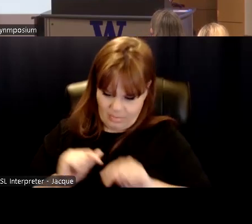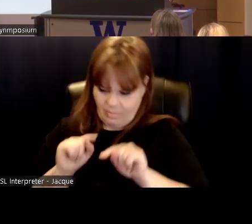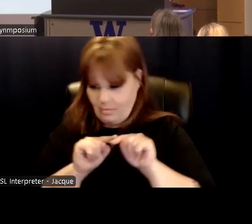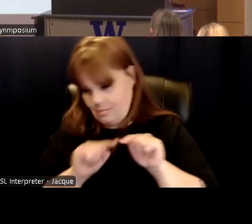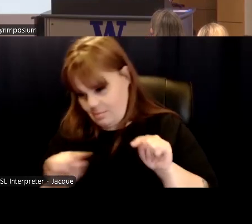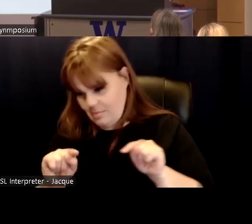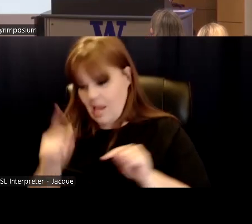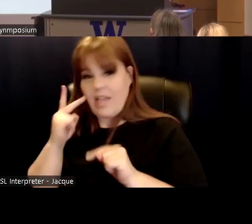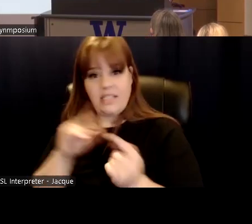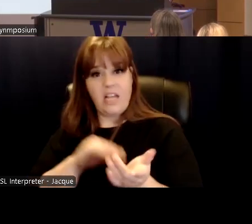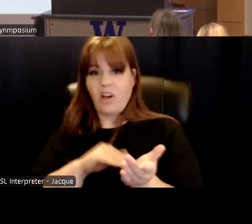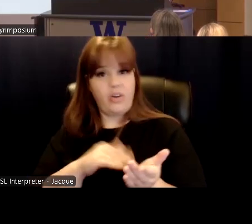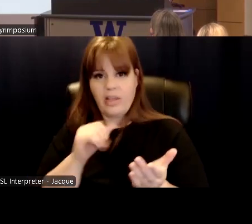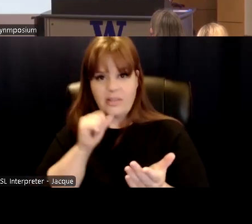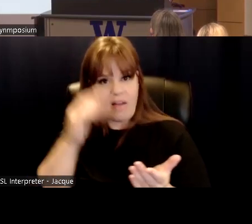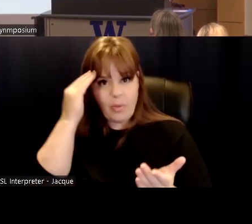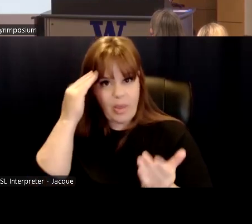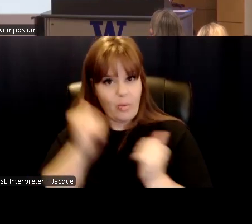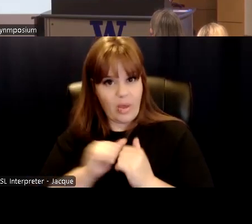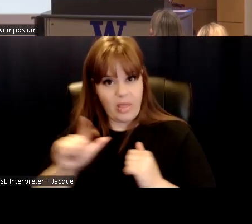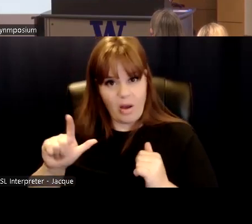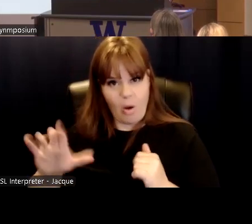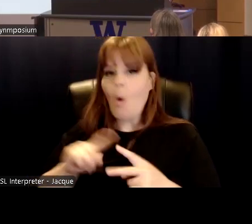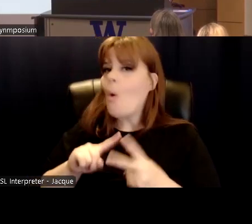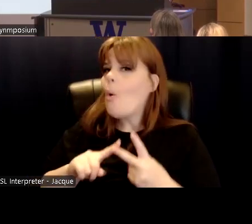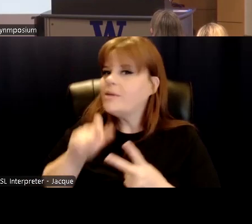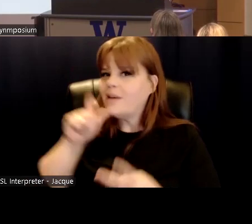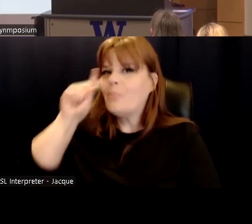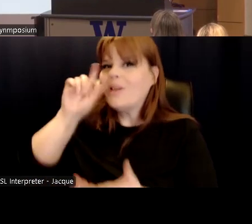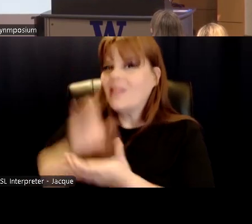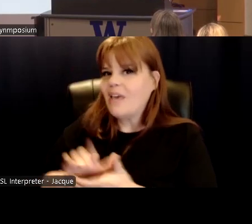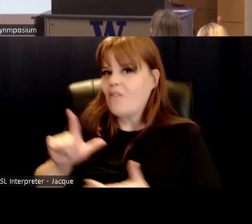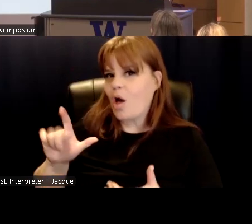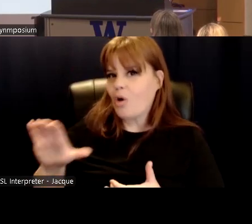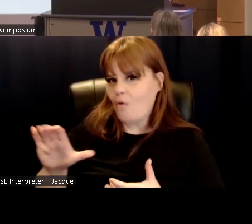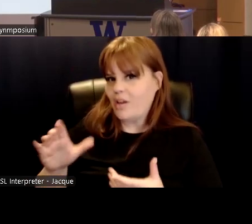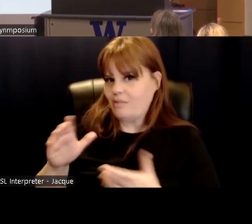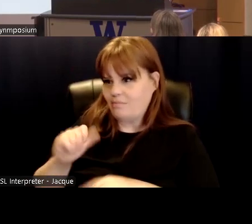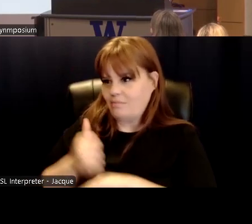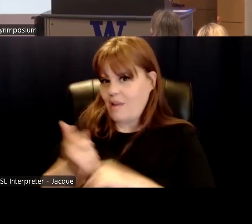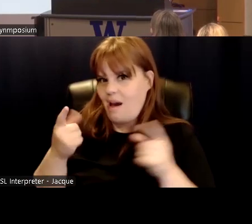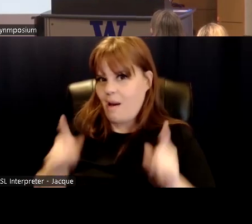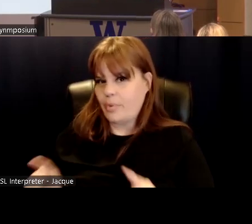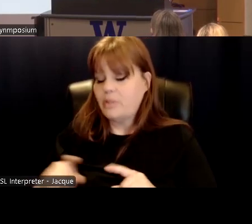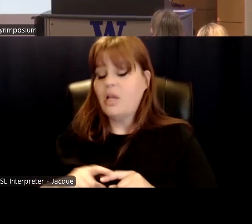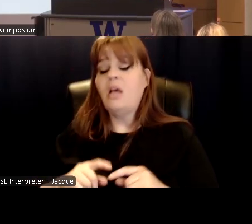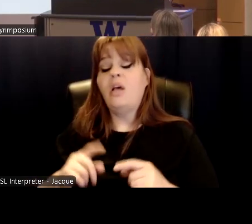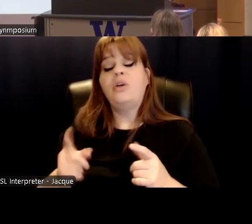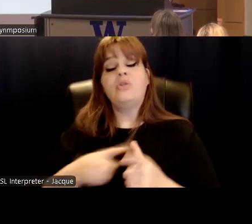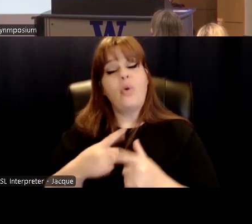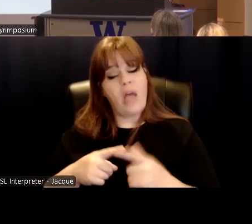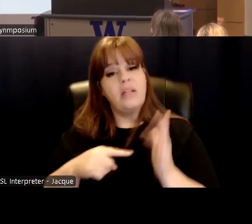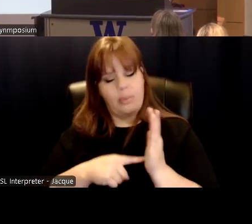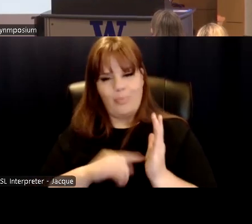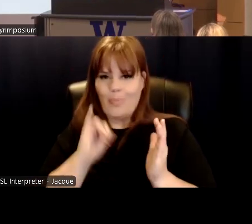that is either unfamiliar with long COVID or doesn't believe in long COVID. And that results in their symptoms either being misdiagnosed